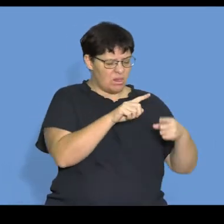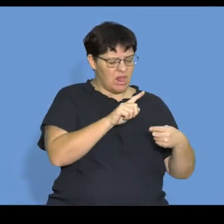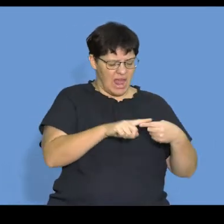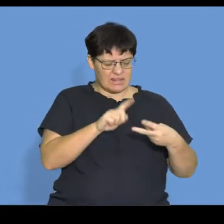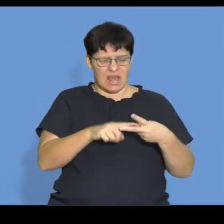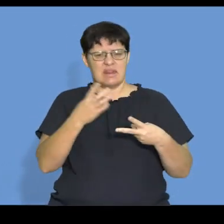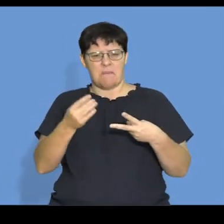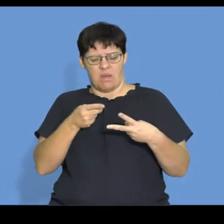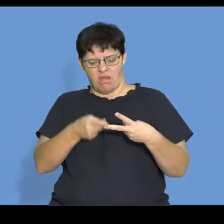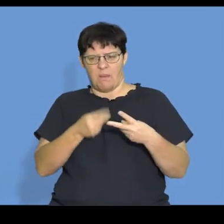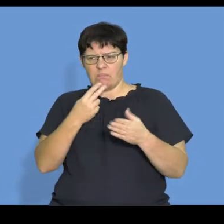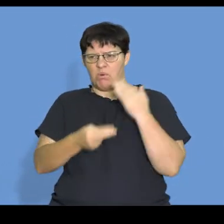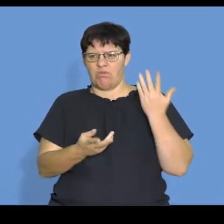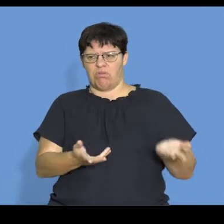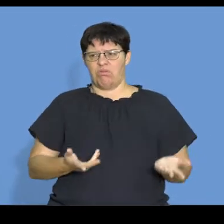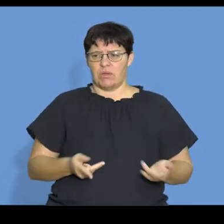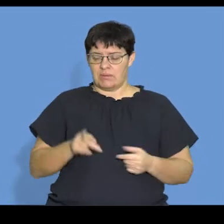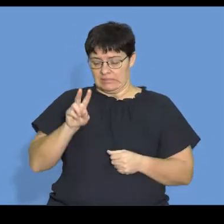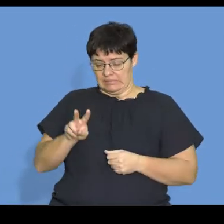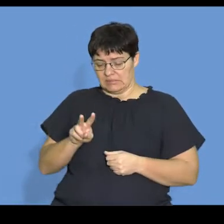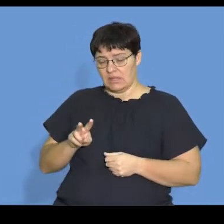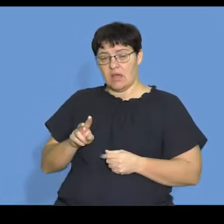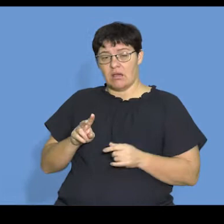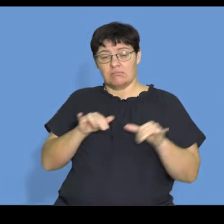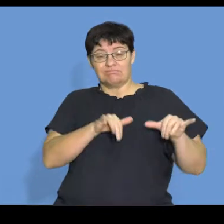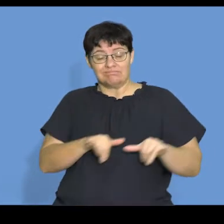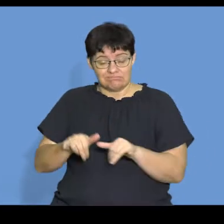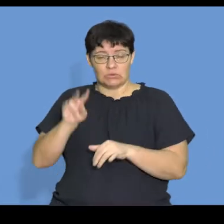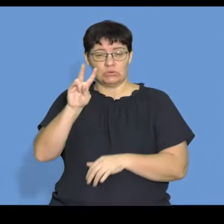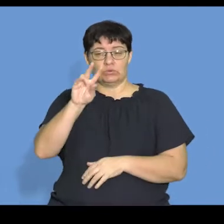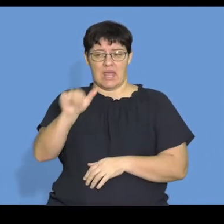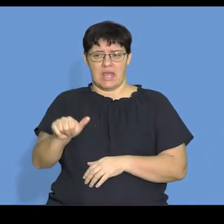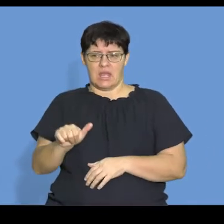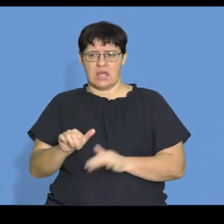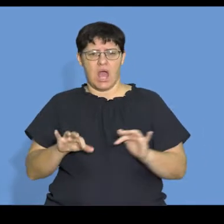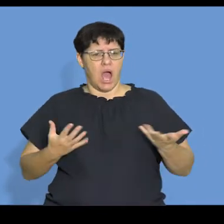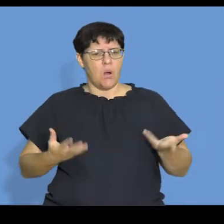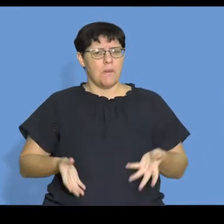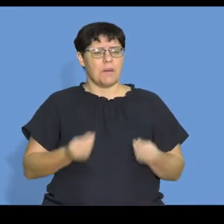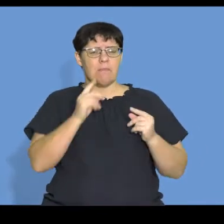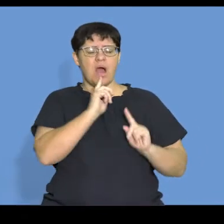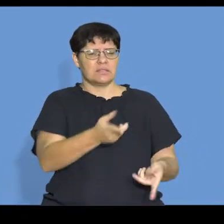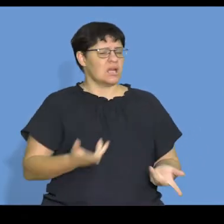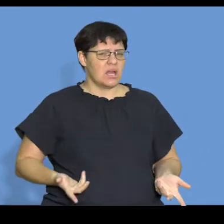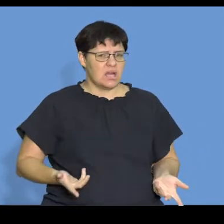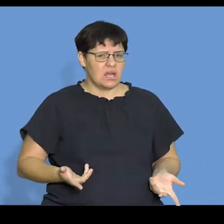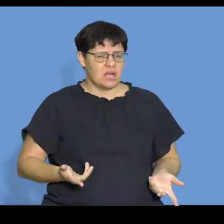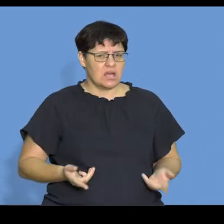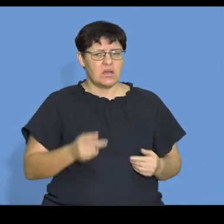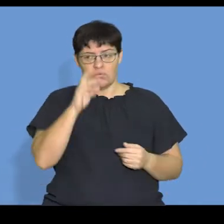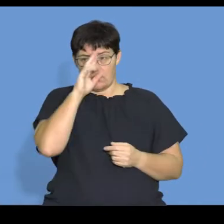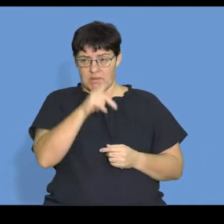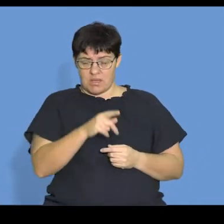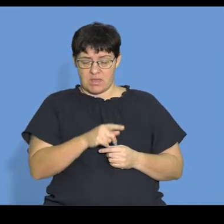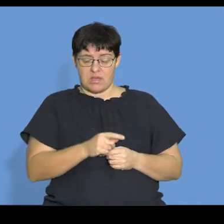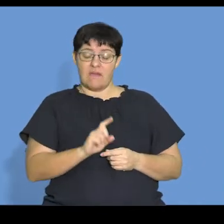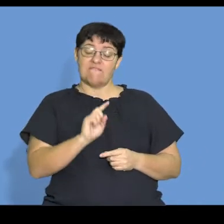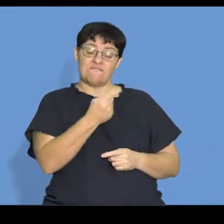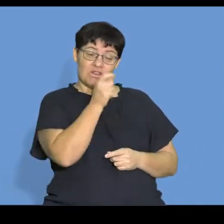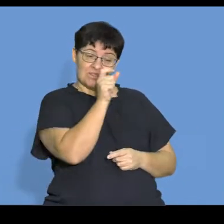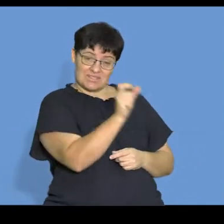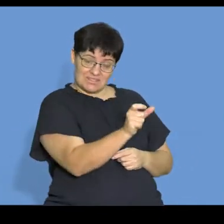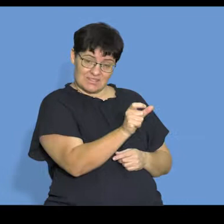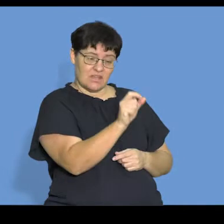So this one, the common factor will be 2a. How do I get my answer again? Remember, the first term, which